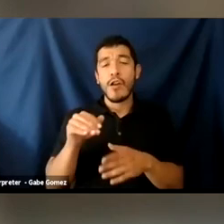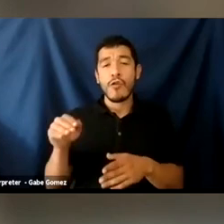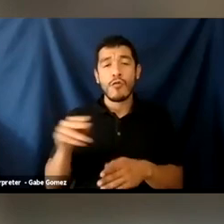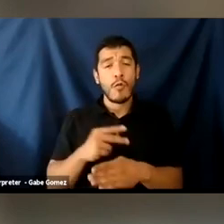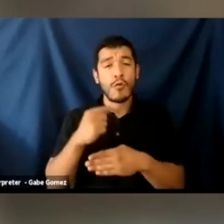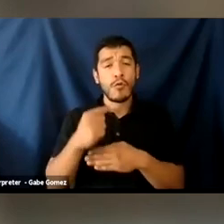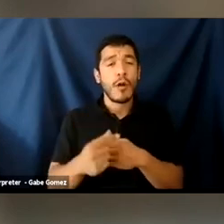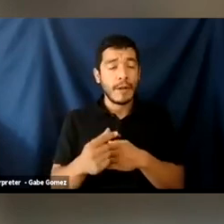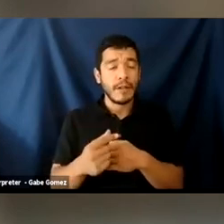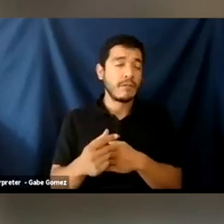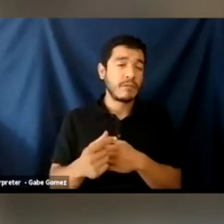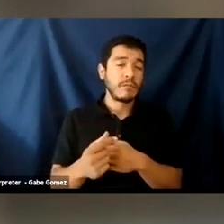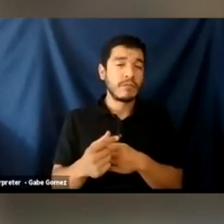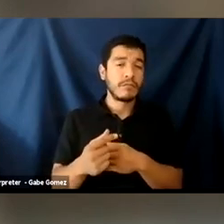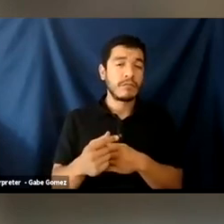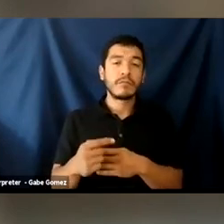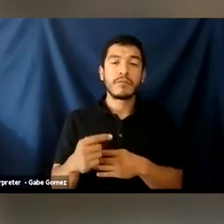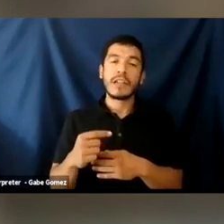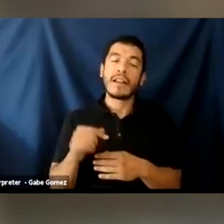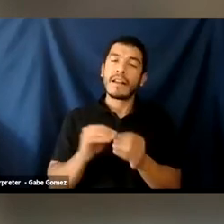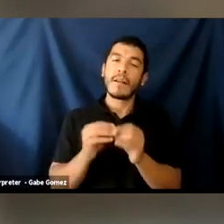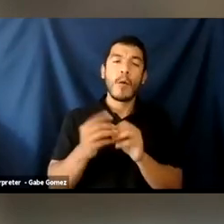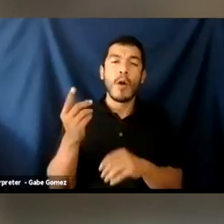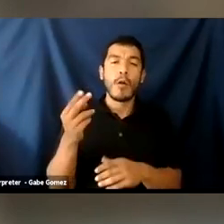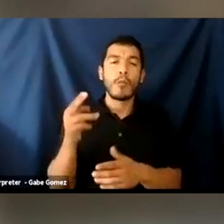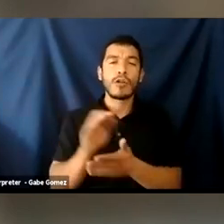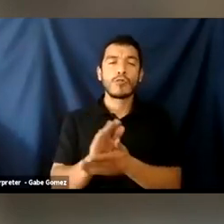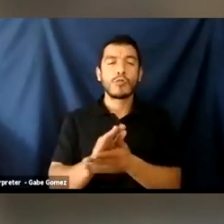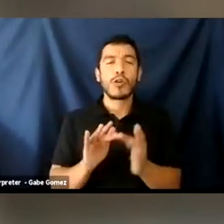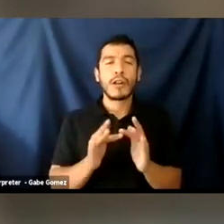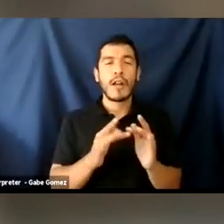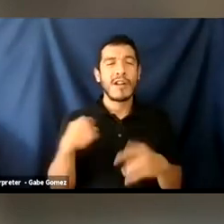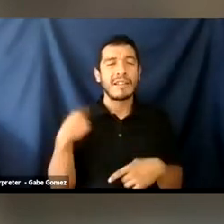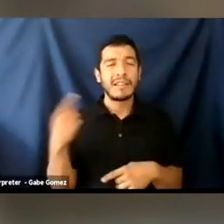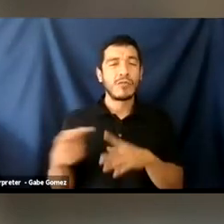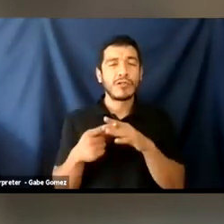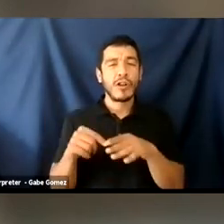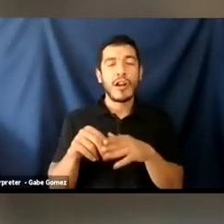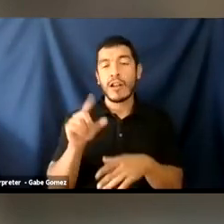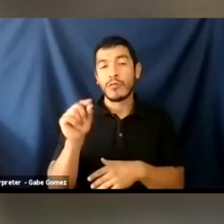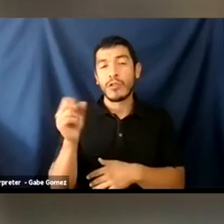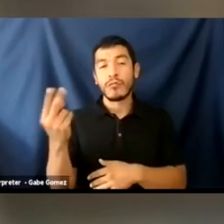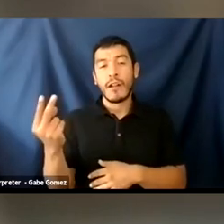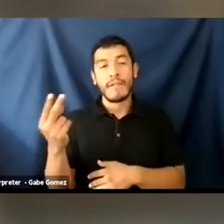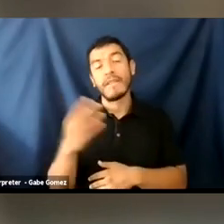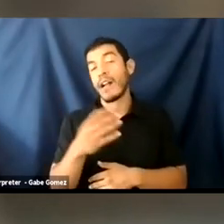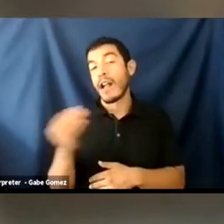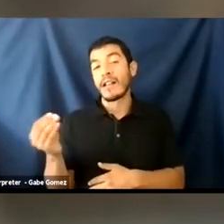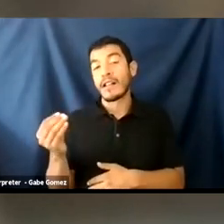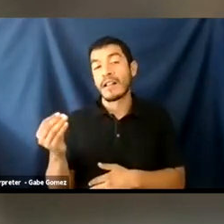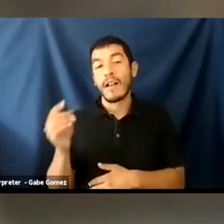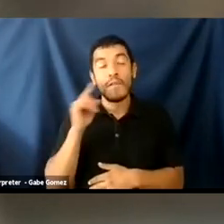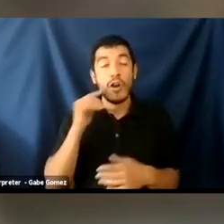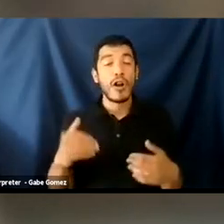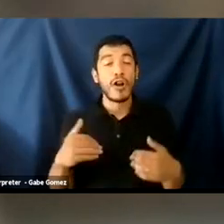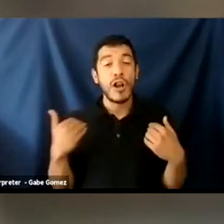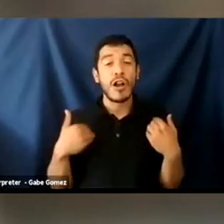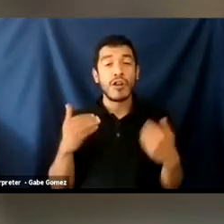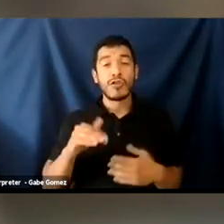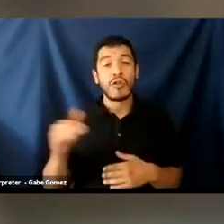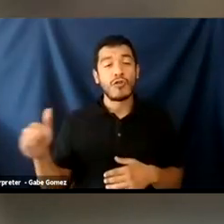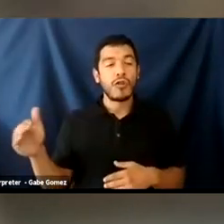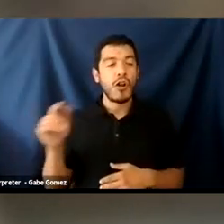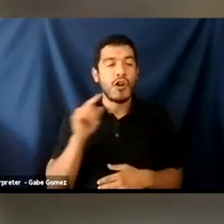programming as the number one preschool network since its launch in 2012. And for young children,